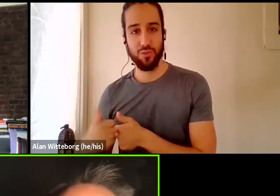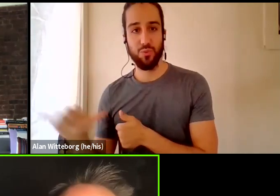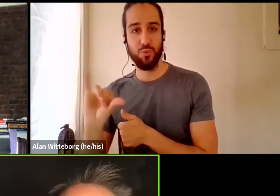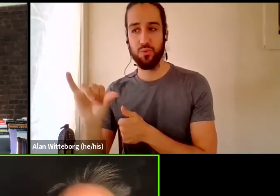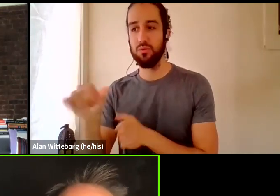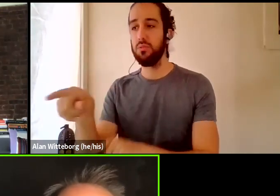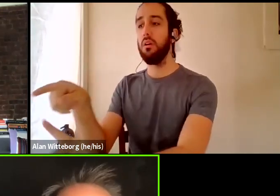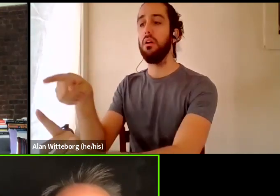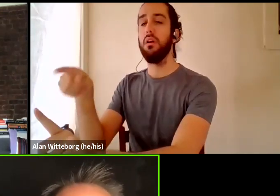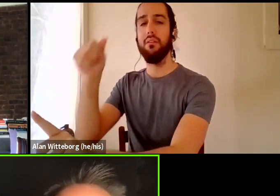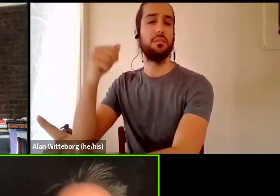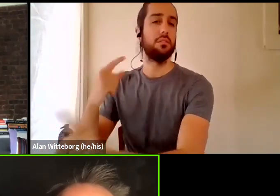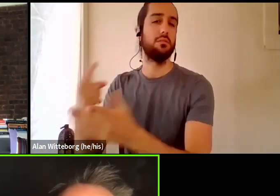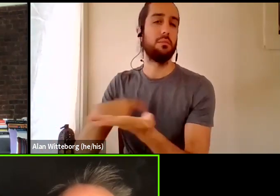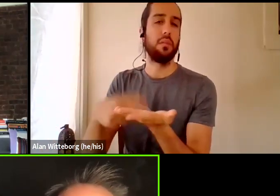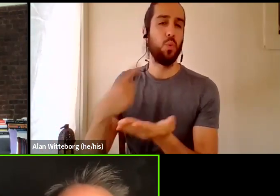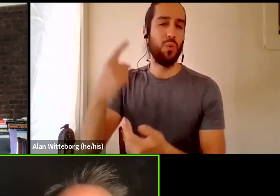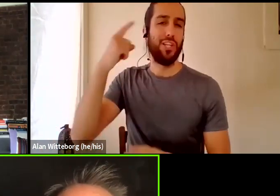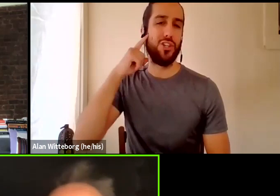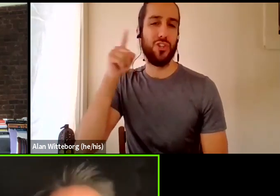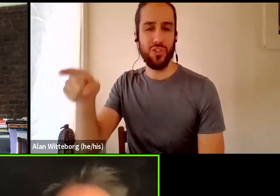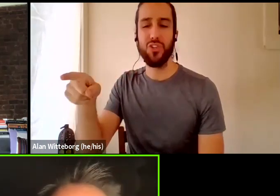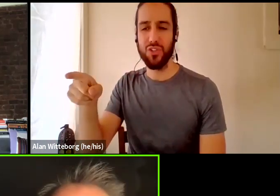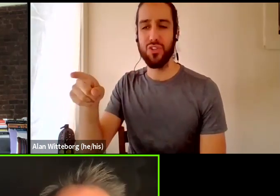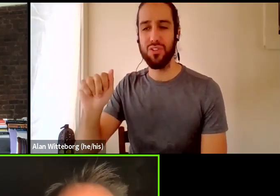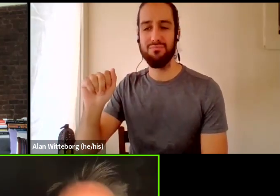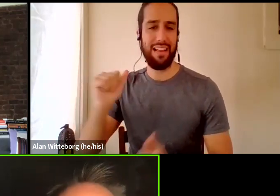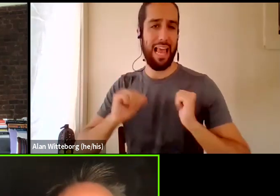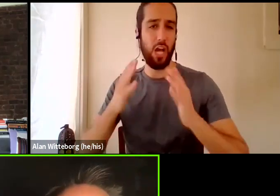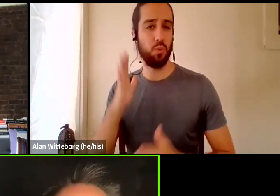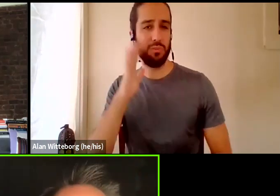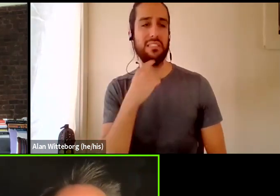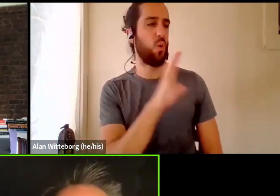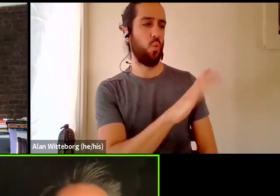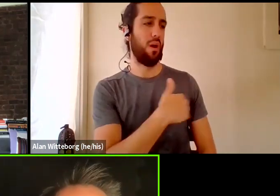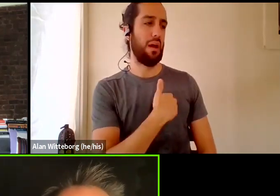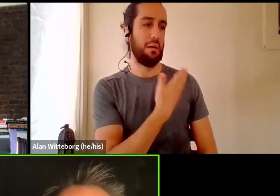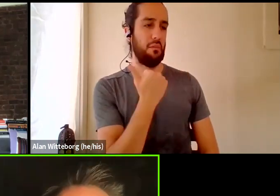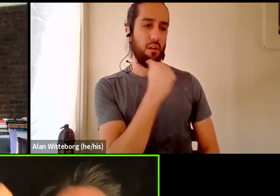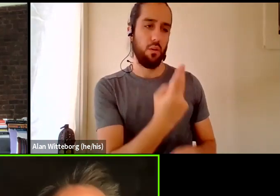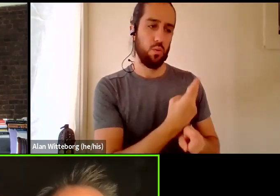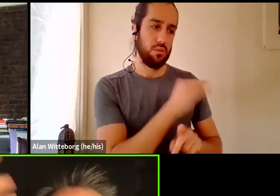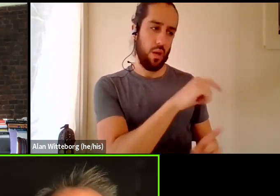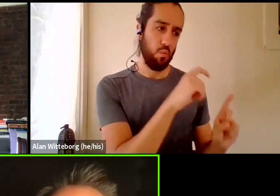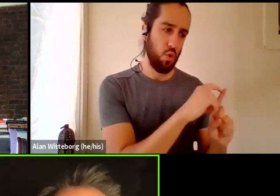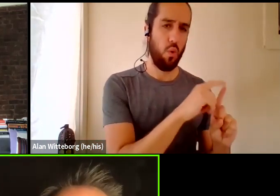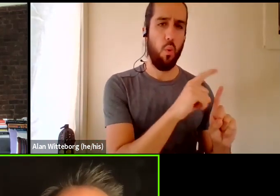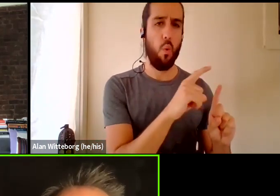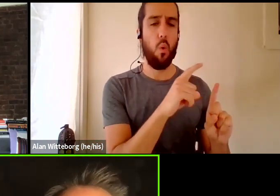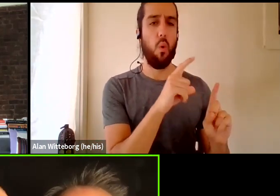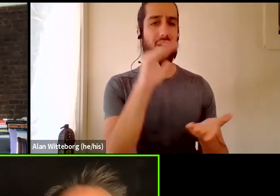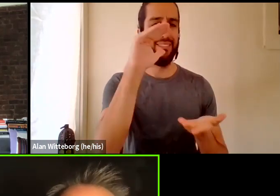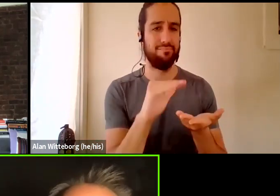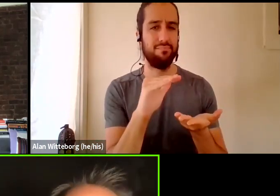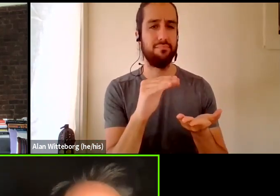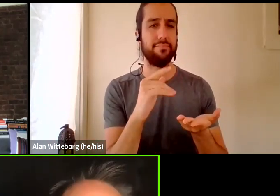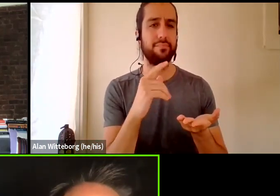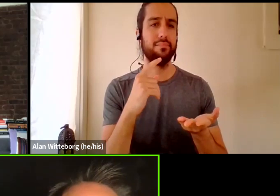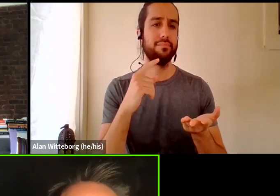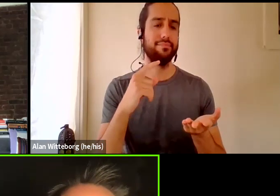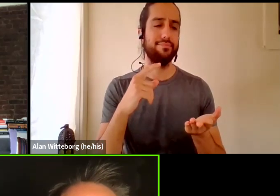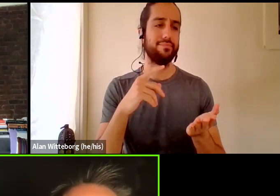not use this word, or I better like pull back on the S's or whatever it is, right? And sometimes it's technical, but sometimes it's also really philosophical,